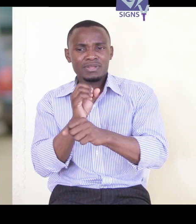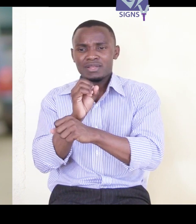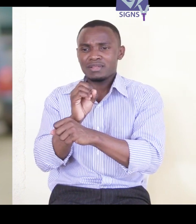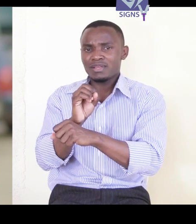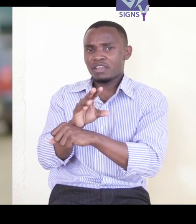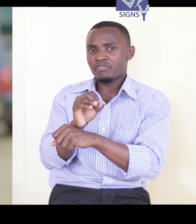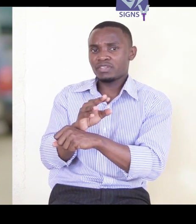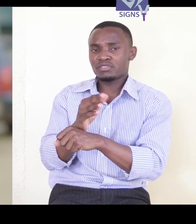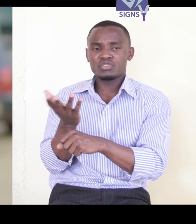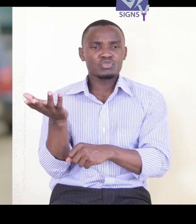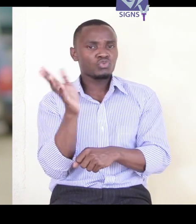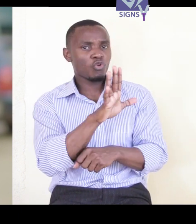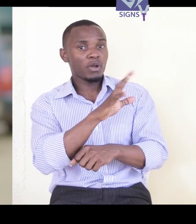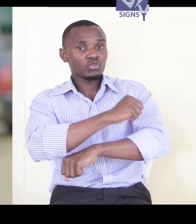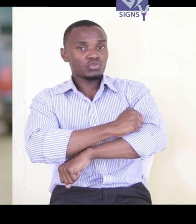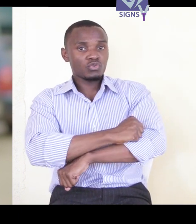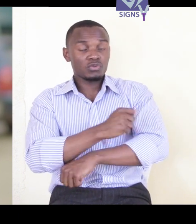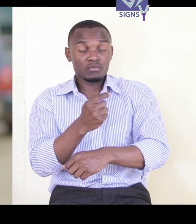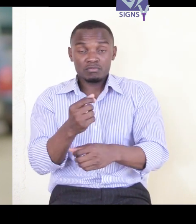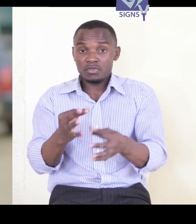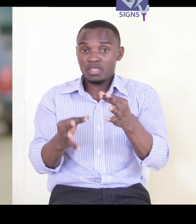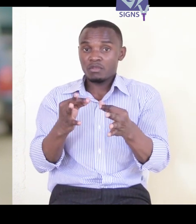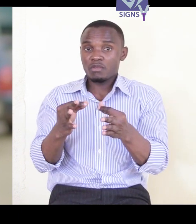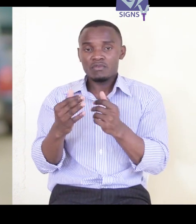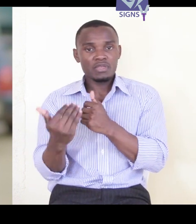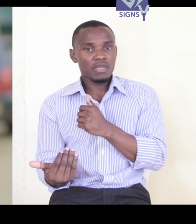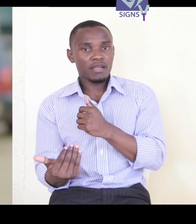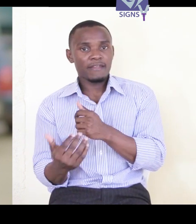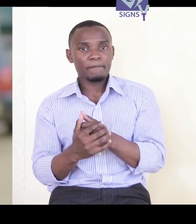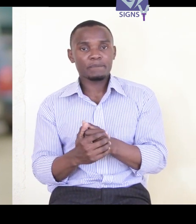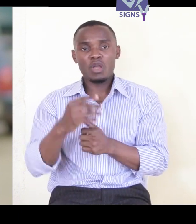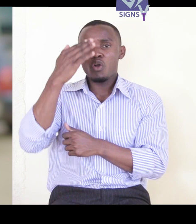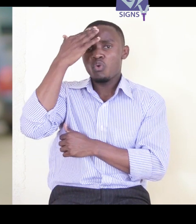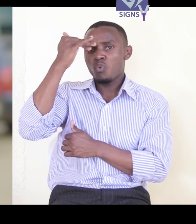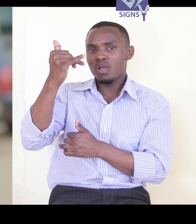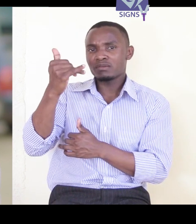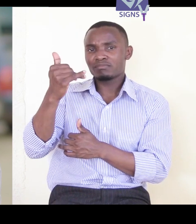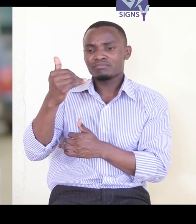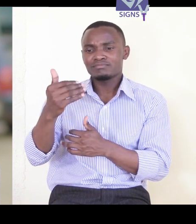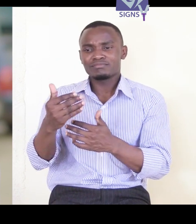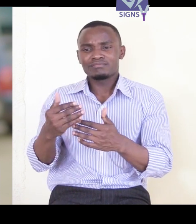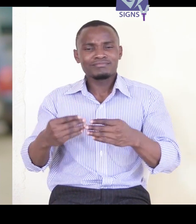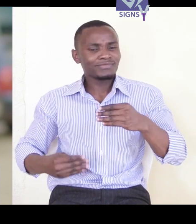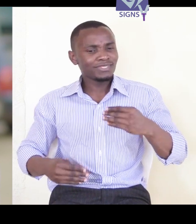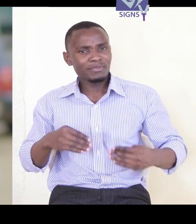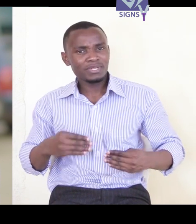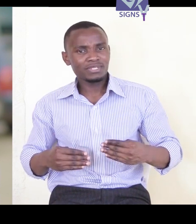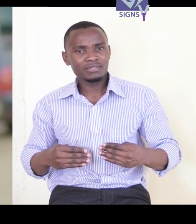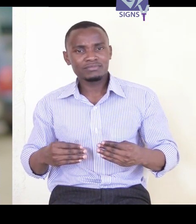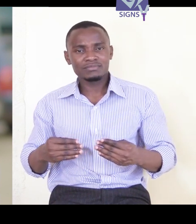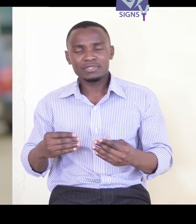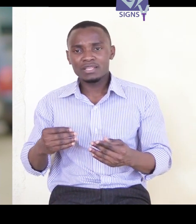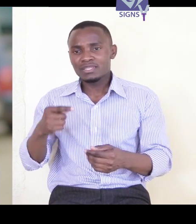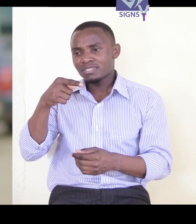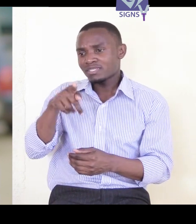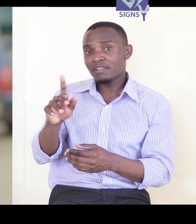school if they are young enough. We encourage them to go back to school, because with the disability,